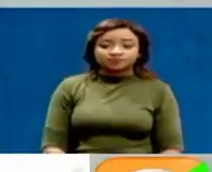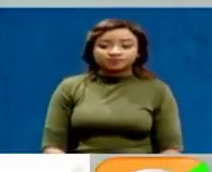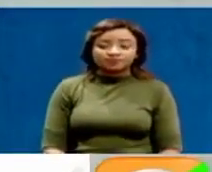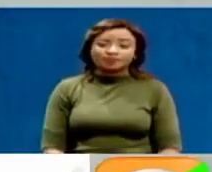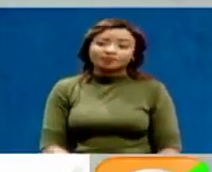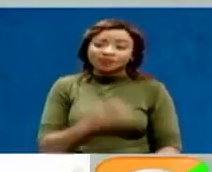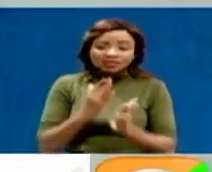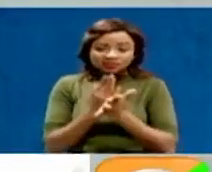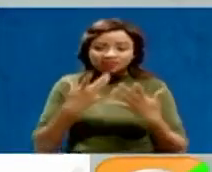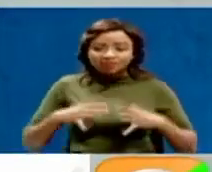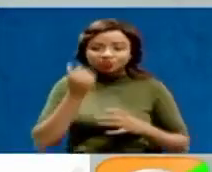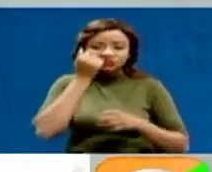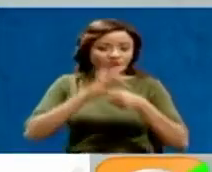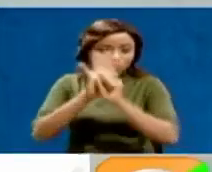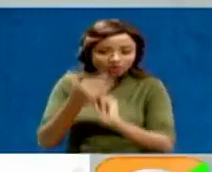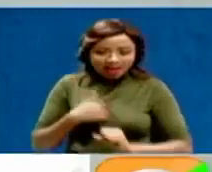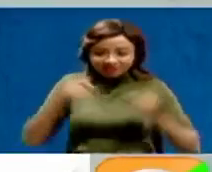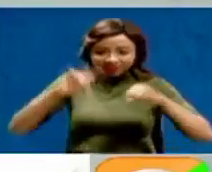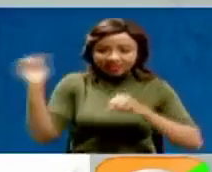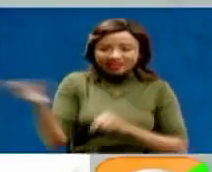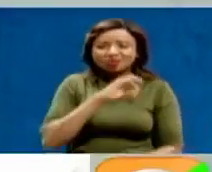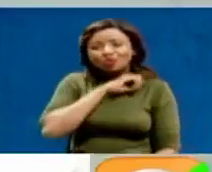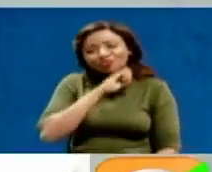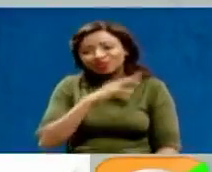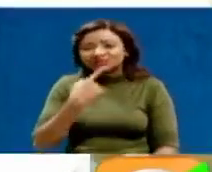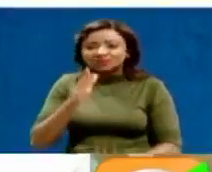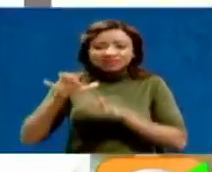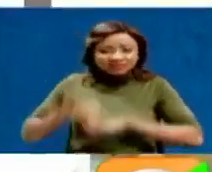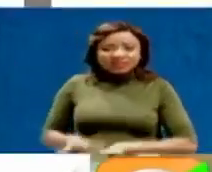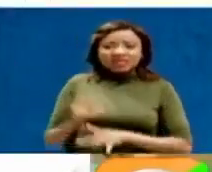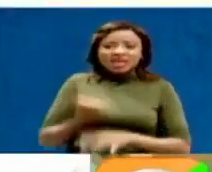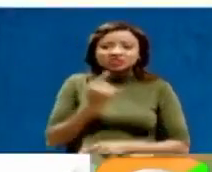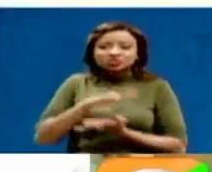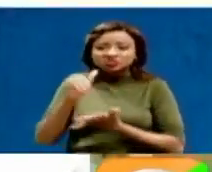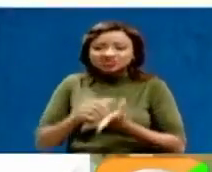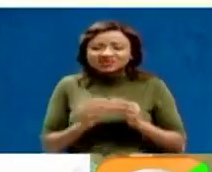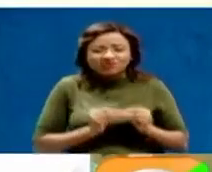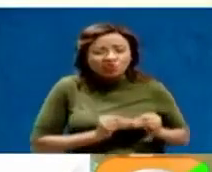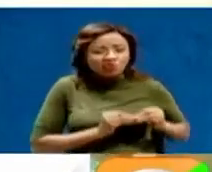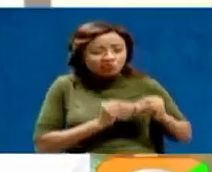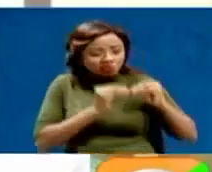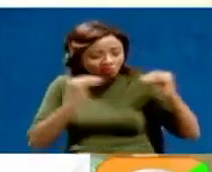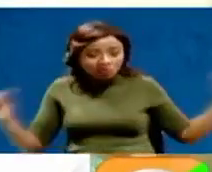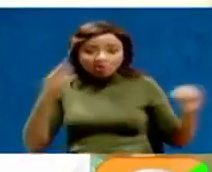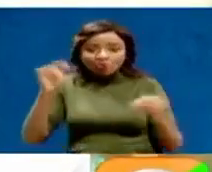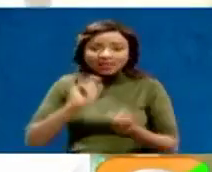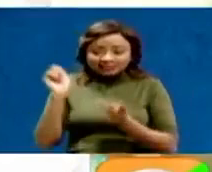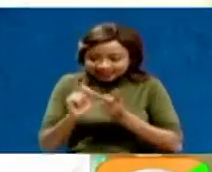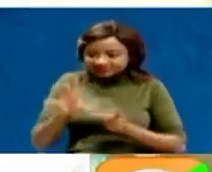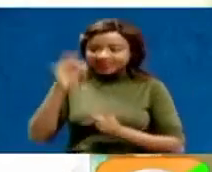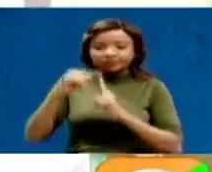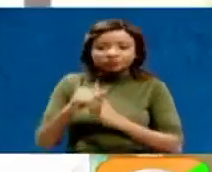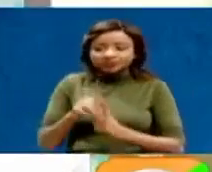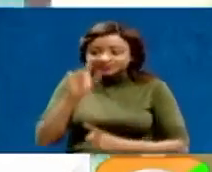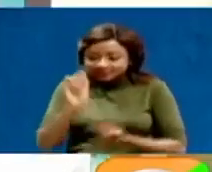With some COVID-19 patients in Kenya lamenting that they were kept in isolation longer than usual because their tests remained positive,